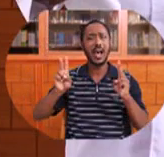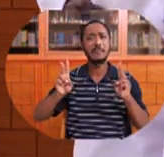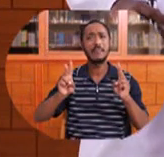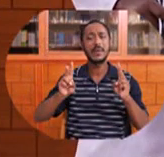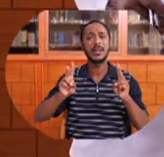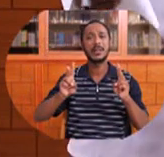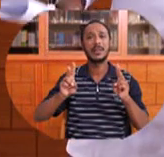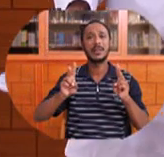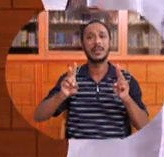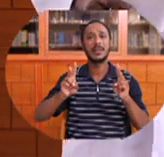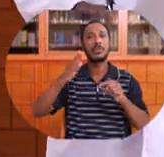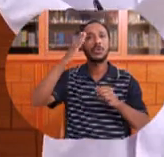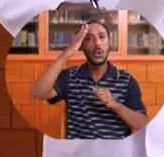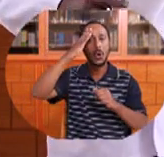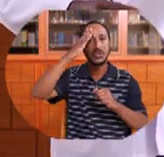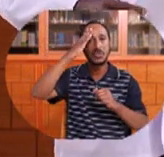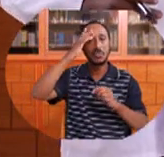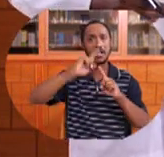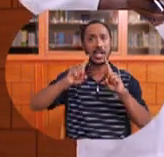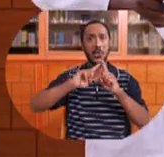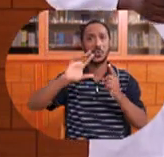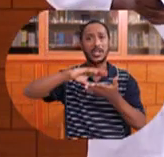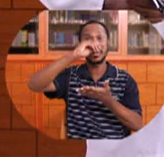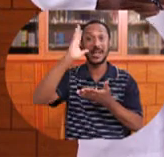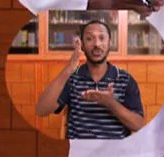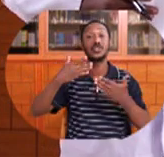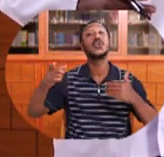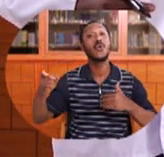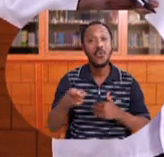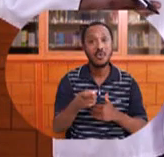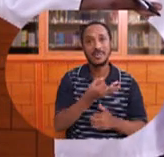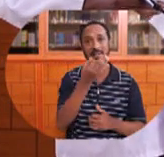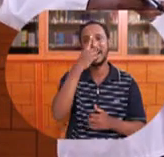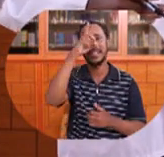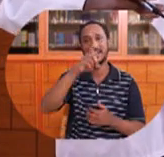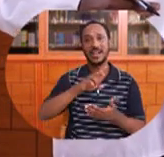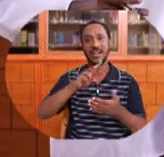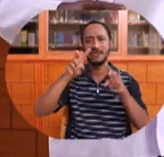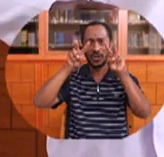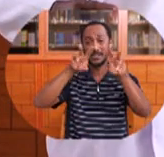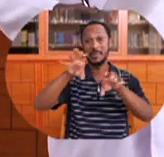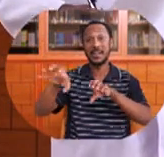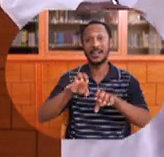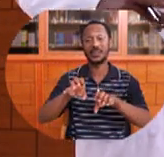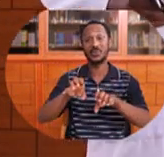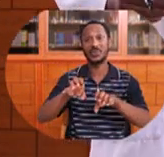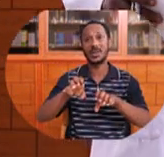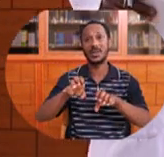in your social science subjects from your previous grade. So you can focus on